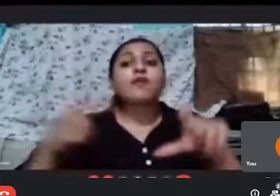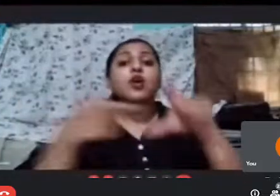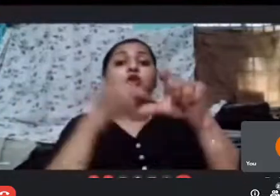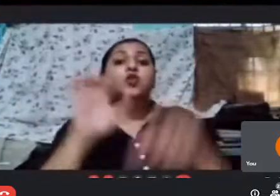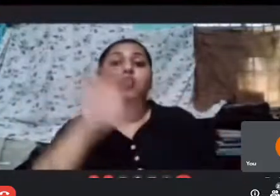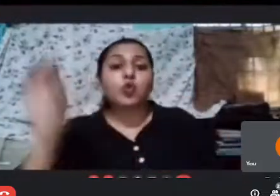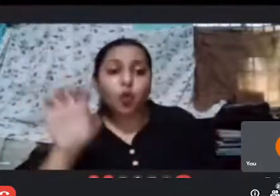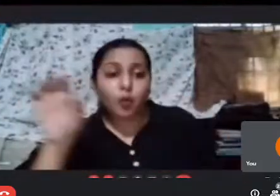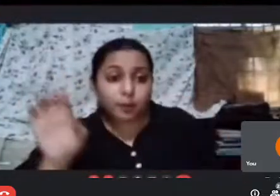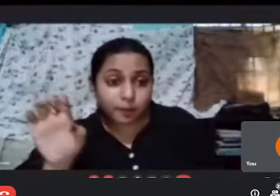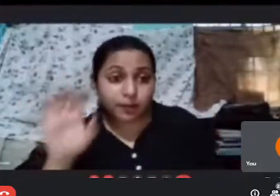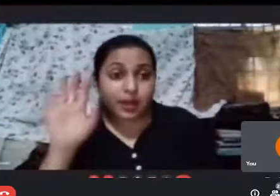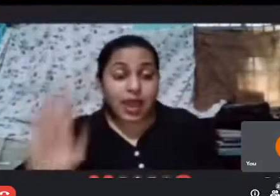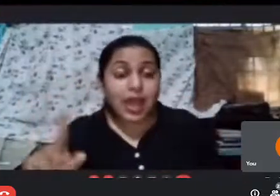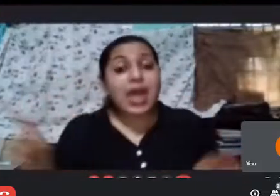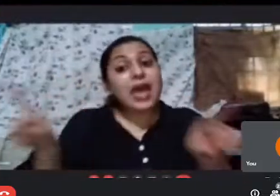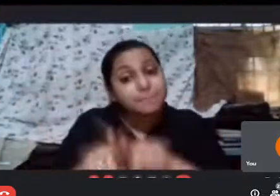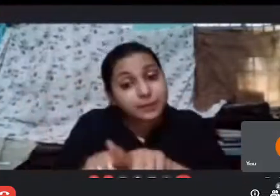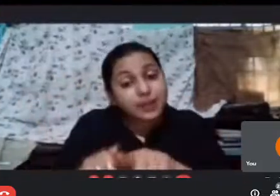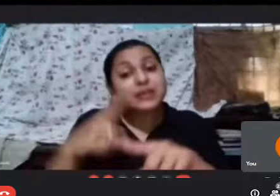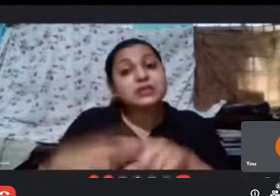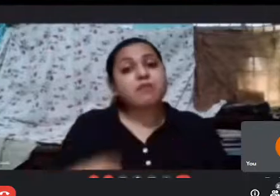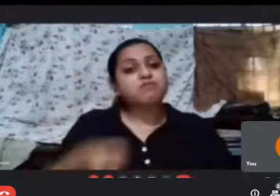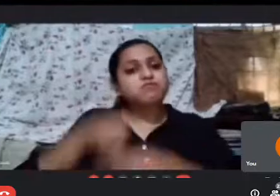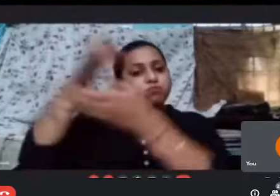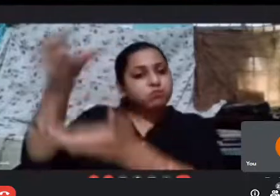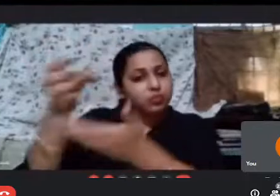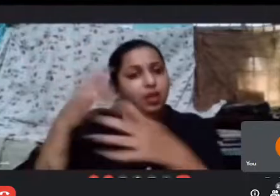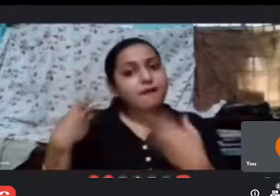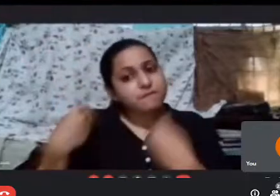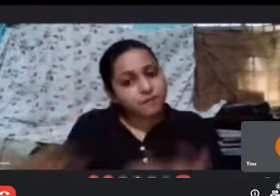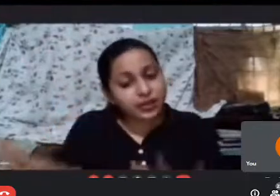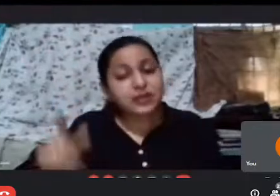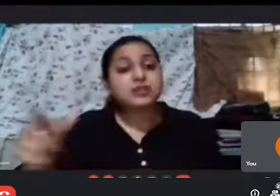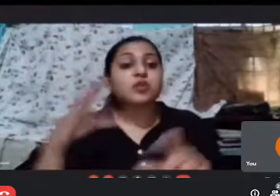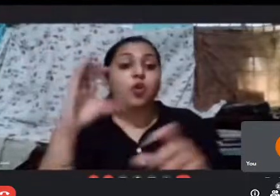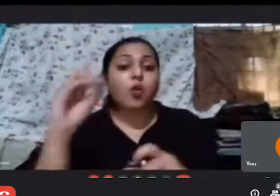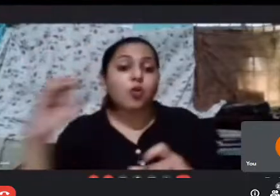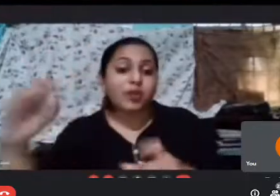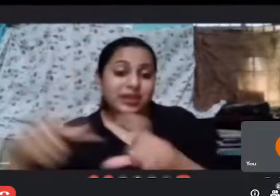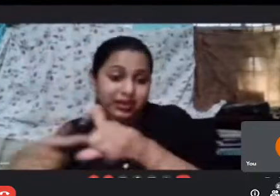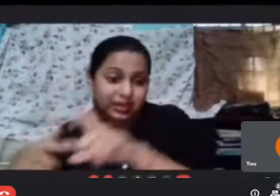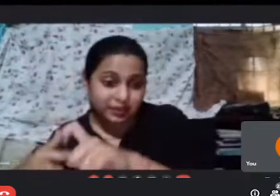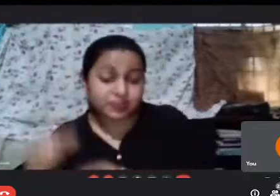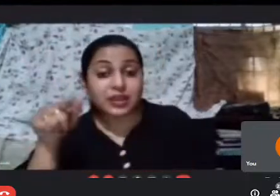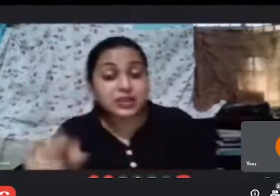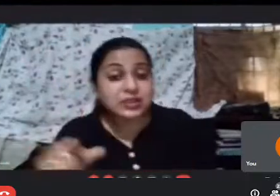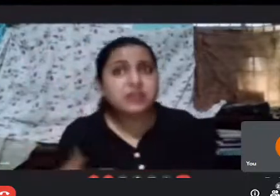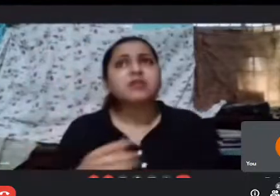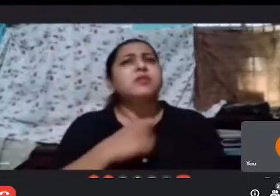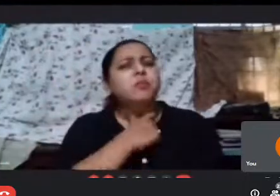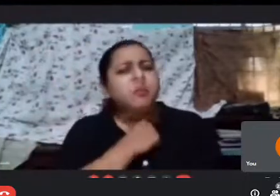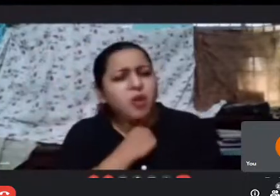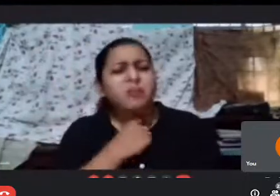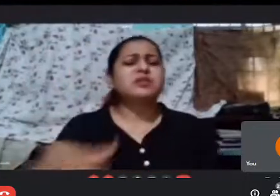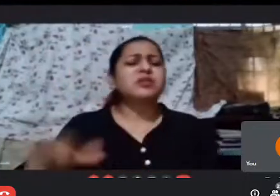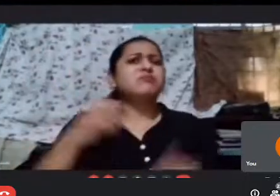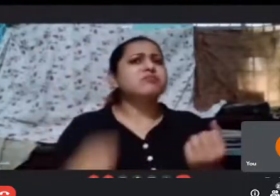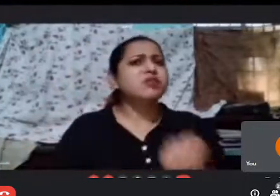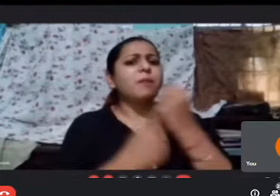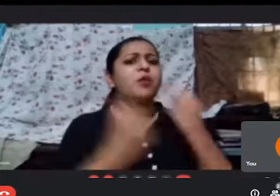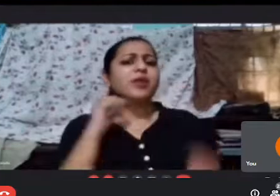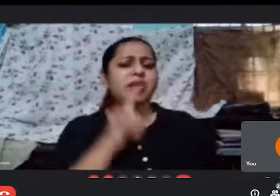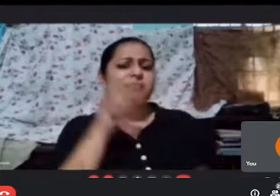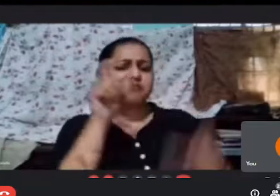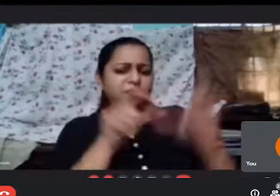been awarded an honorary OBE. She is committed to supporting deaf people both as staff and